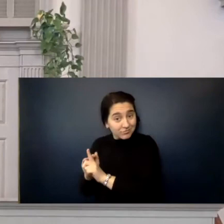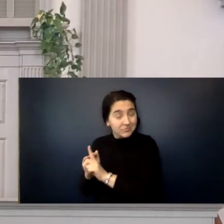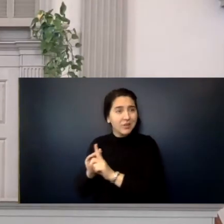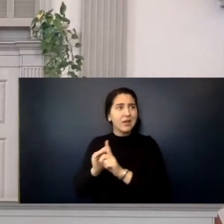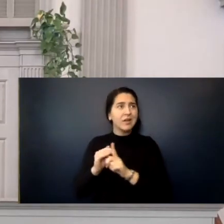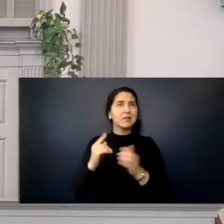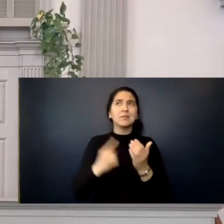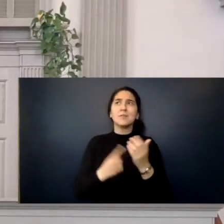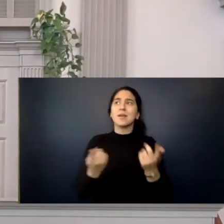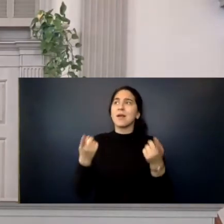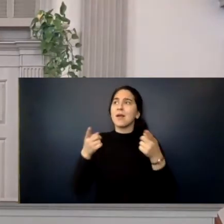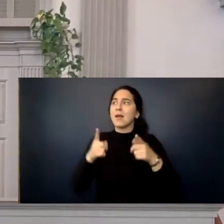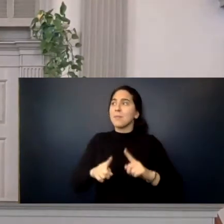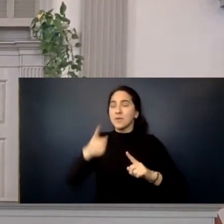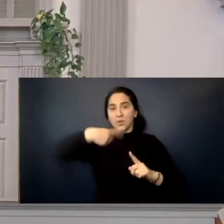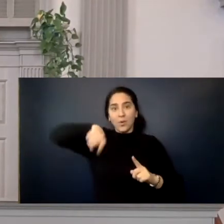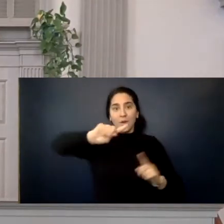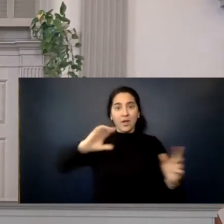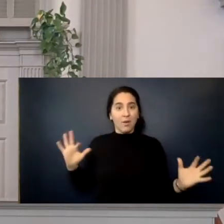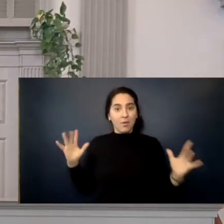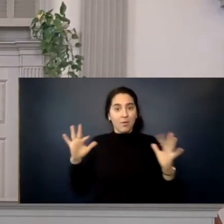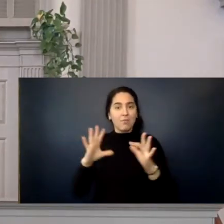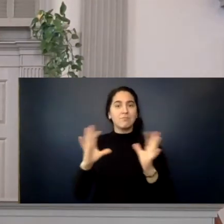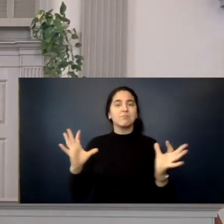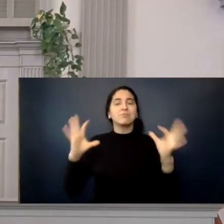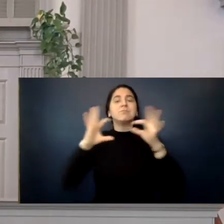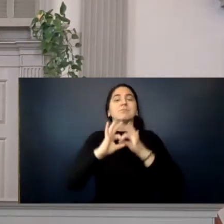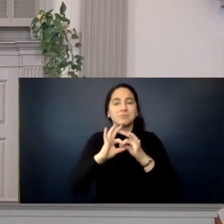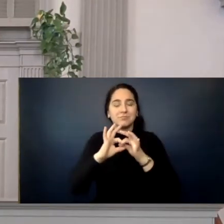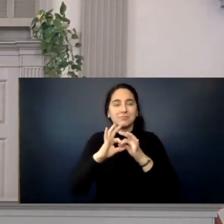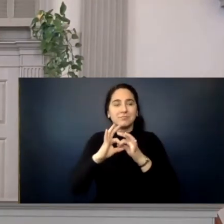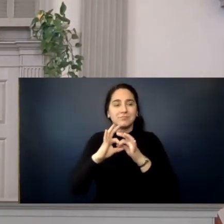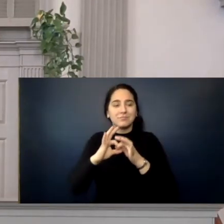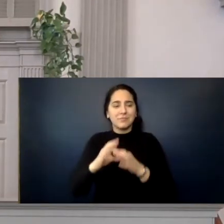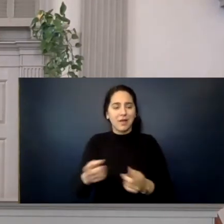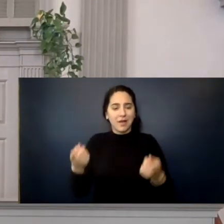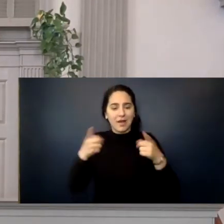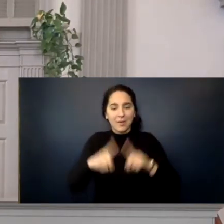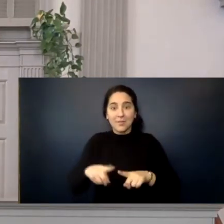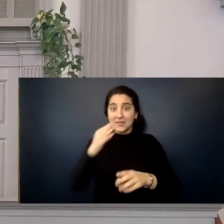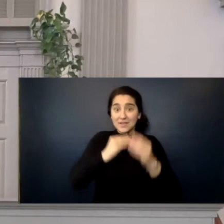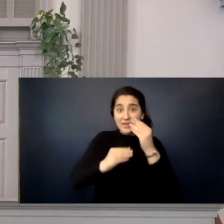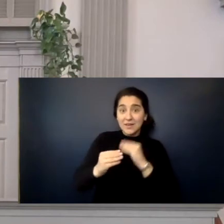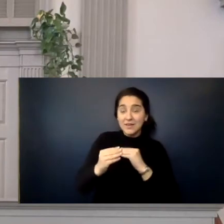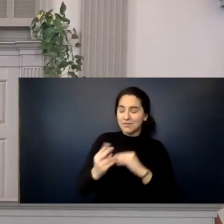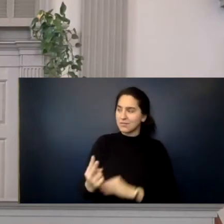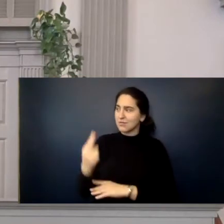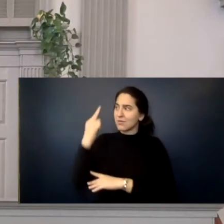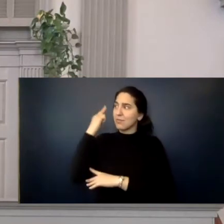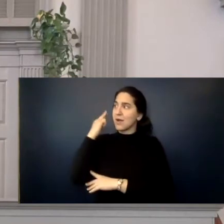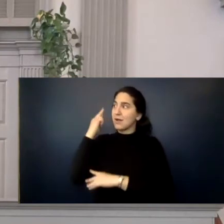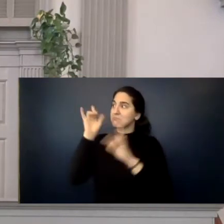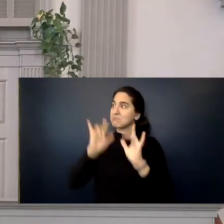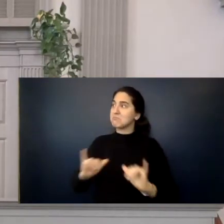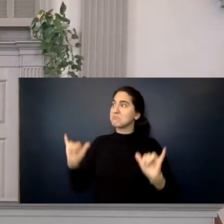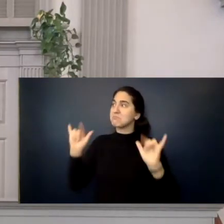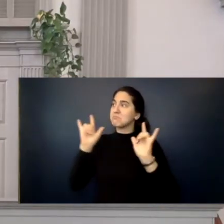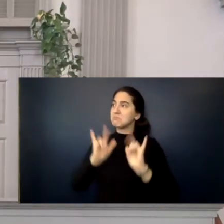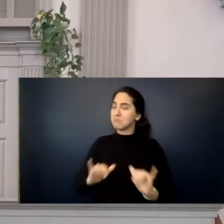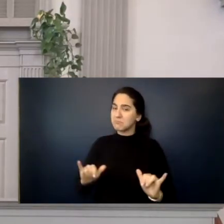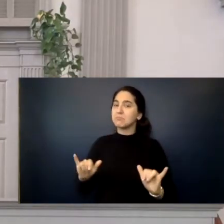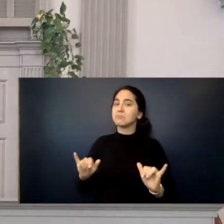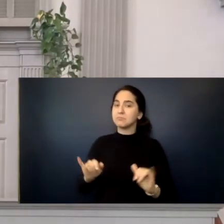Jesus reminded us that something happens when we join together, when we eat, and when we